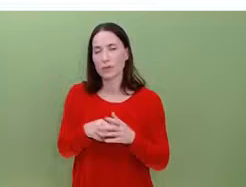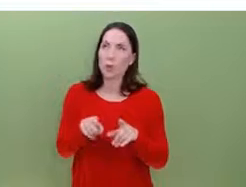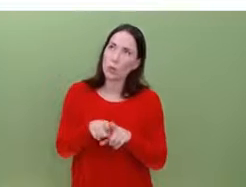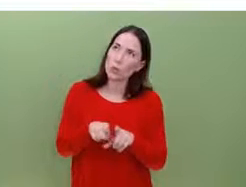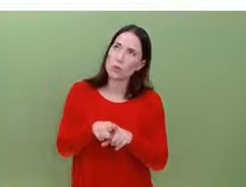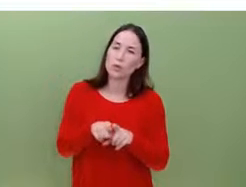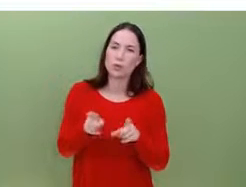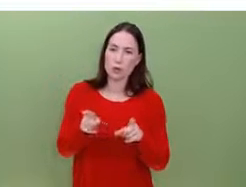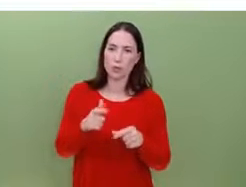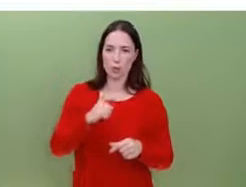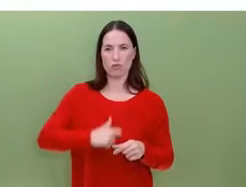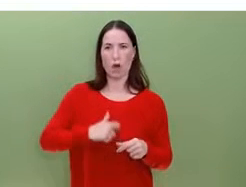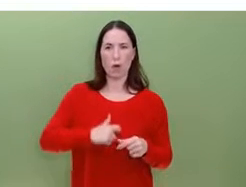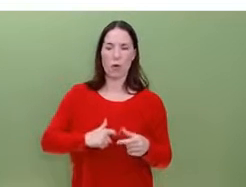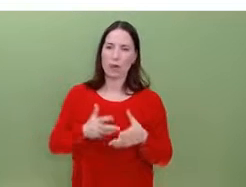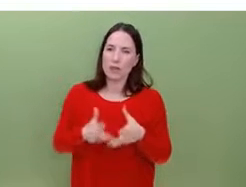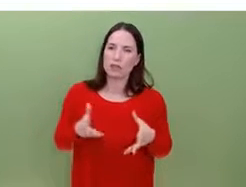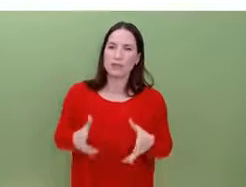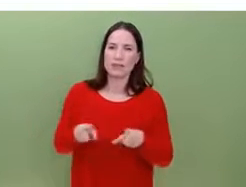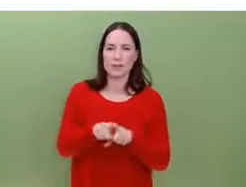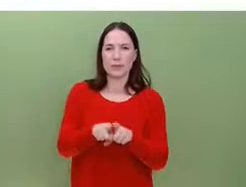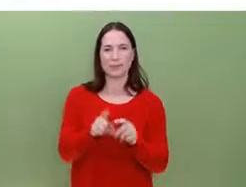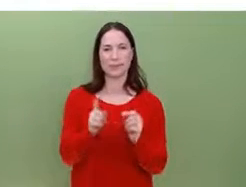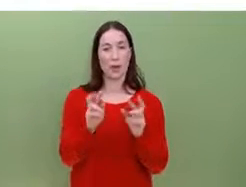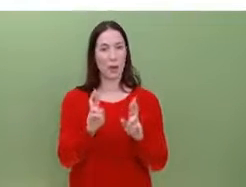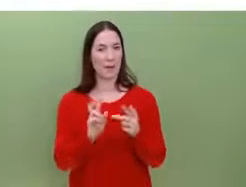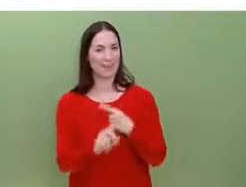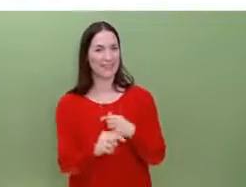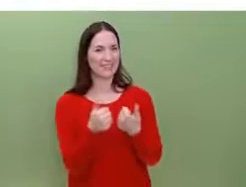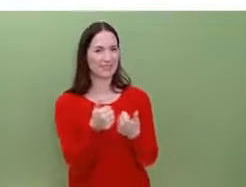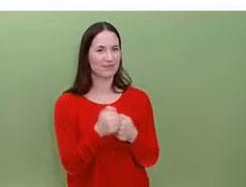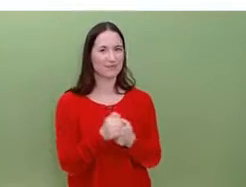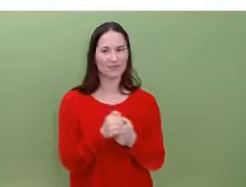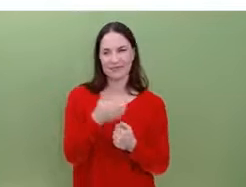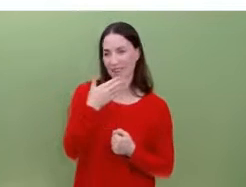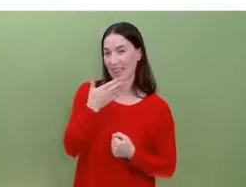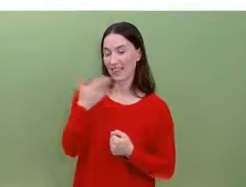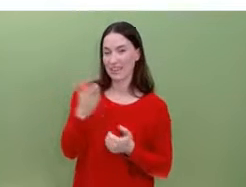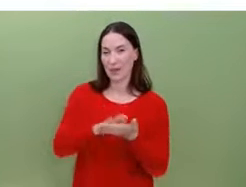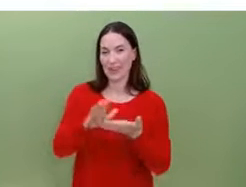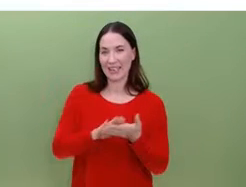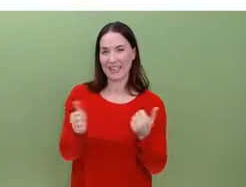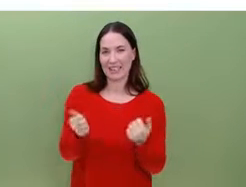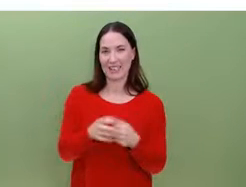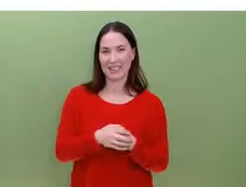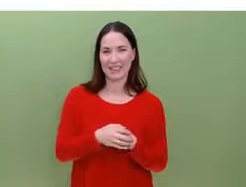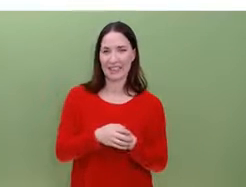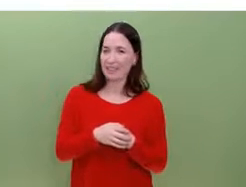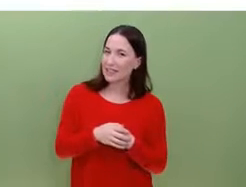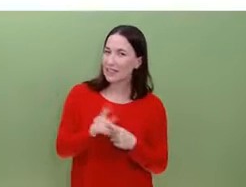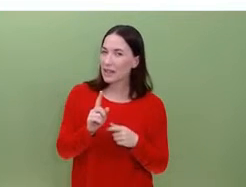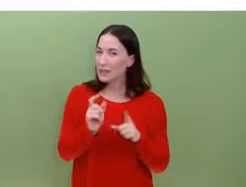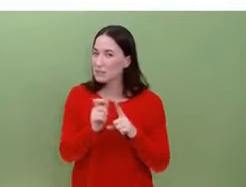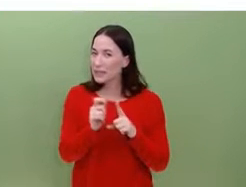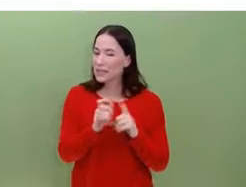increasing the role. Yeah. I hope that answers the question. That's lovely. Thanks, Holly. And I'm going to take that question back to to Peter and Marco